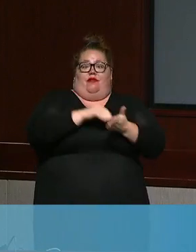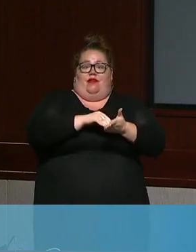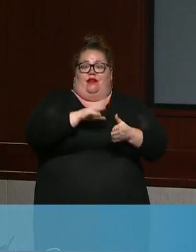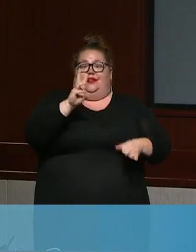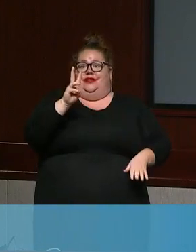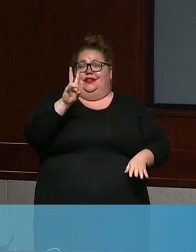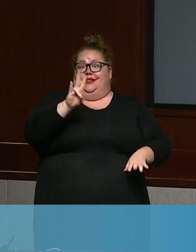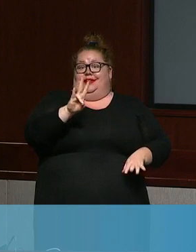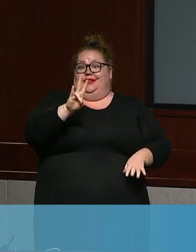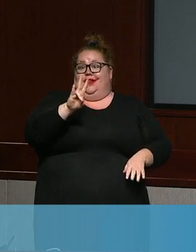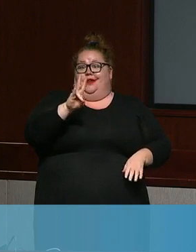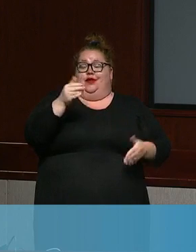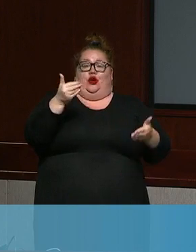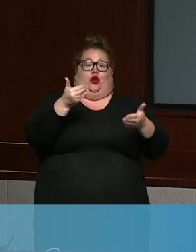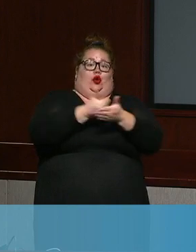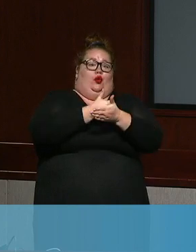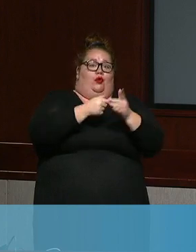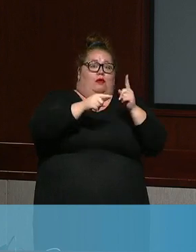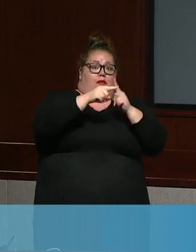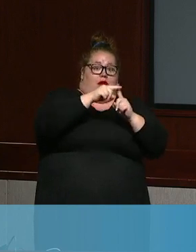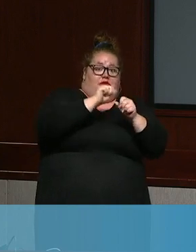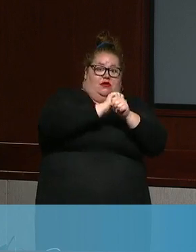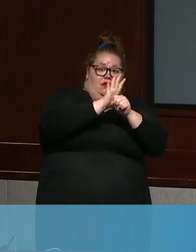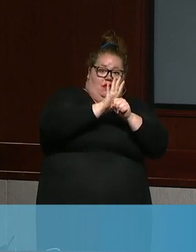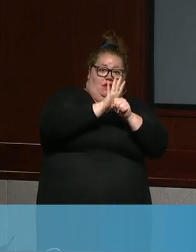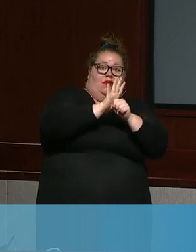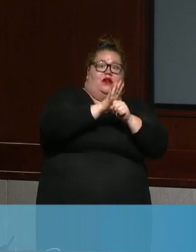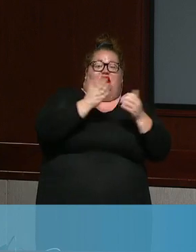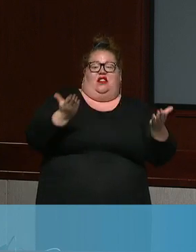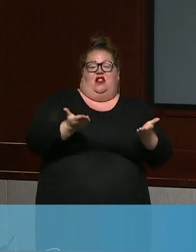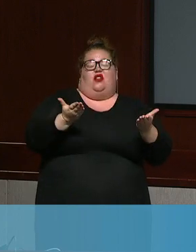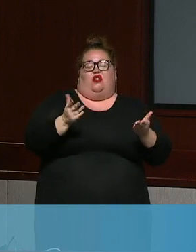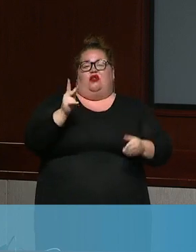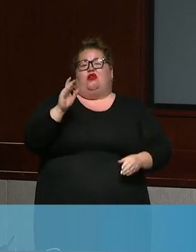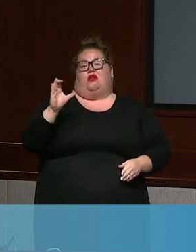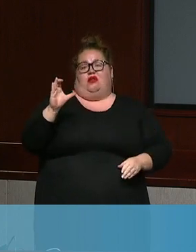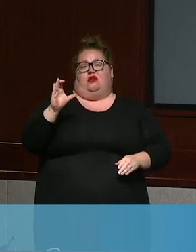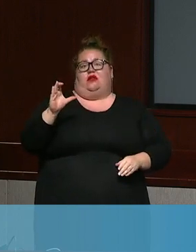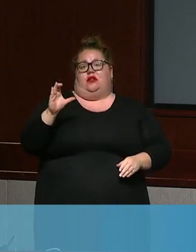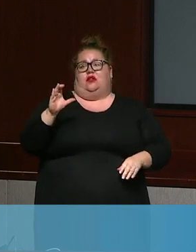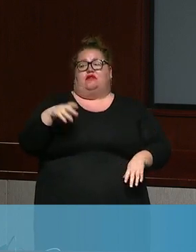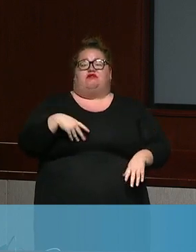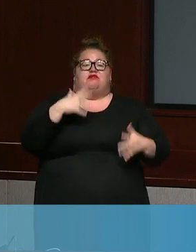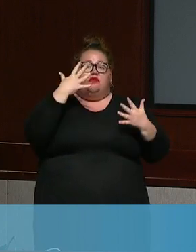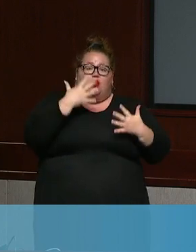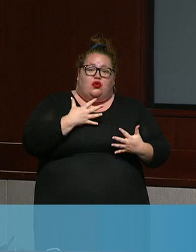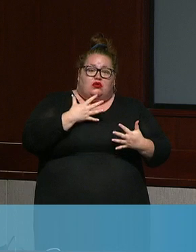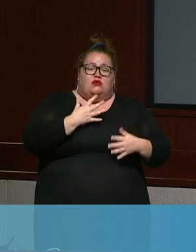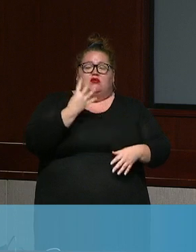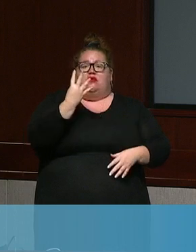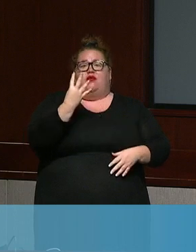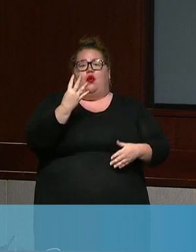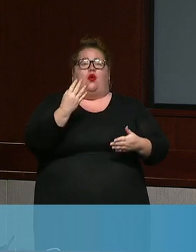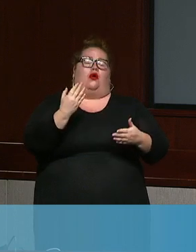1,067 new cases in Kern County and unfortunately 4 new deaths.